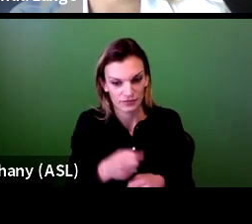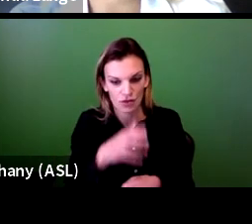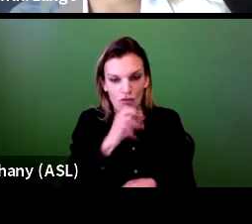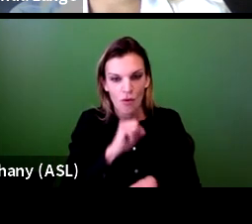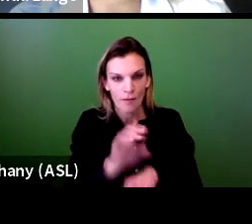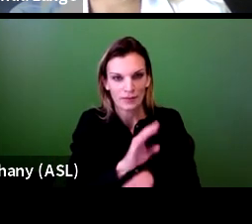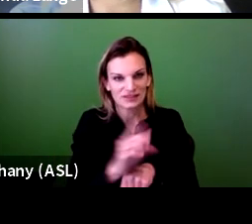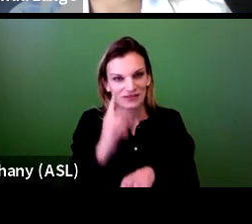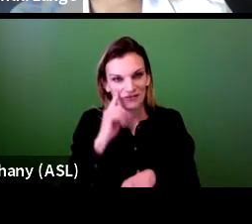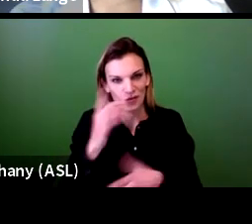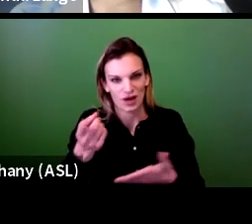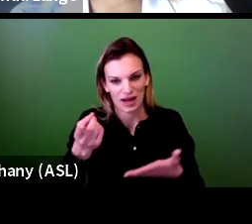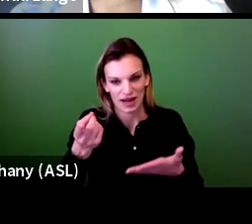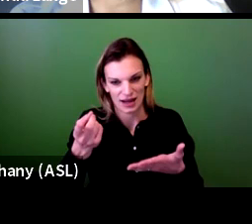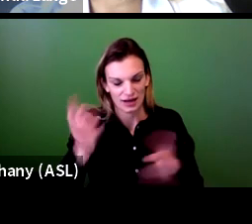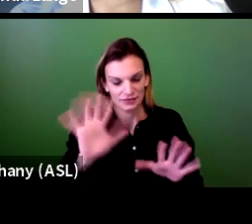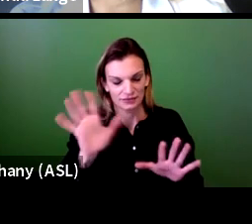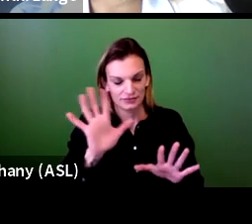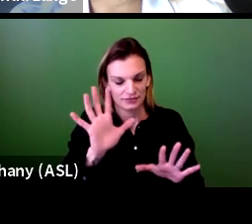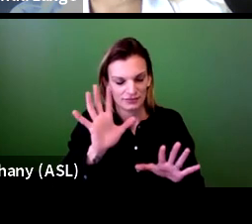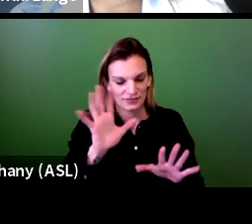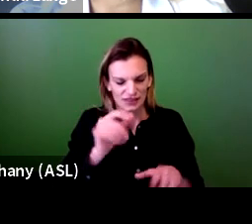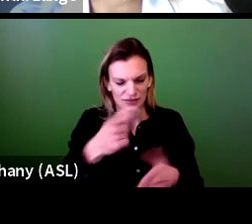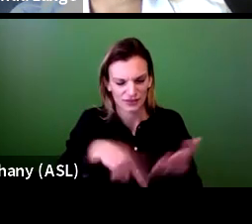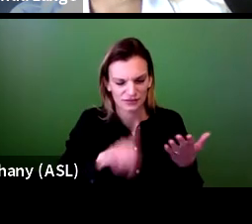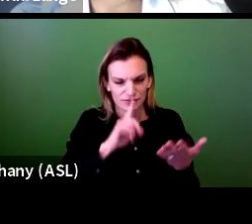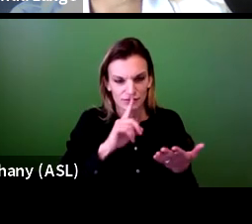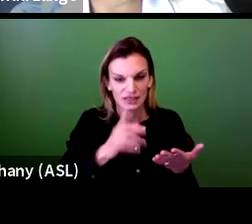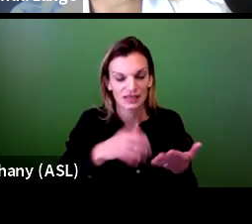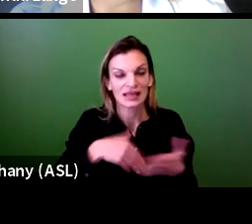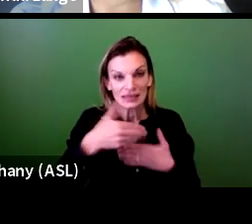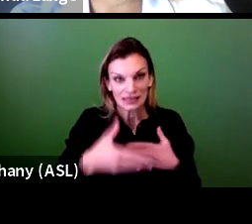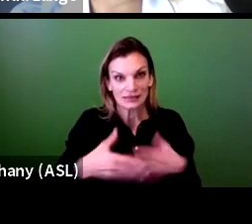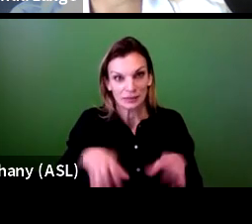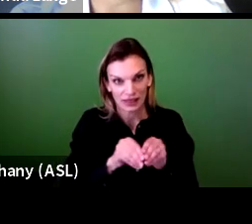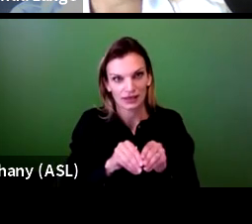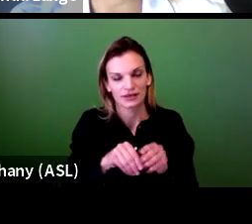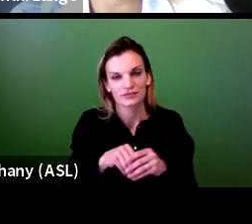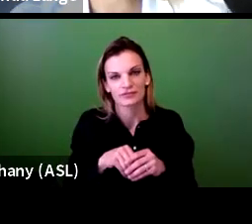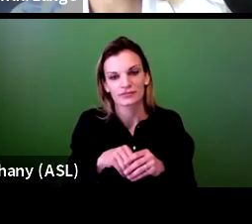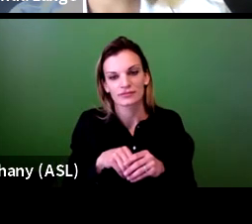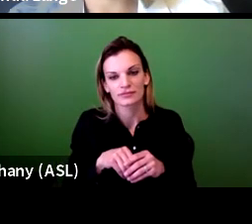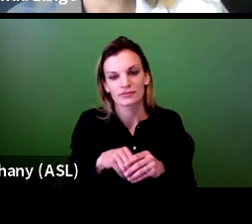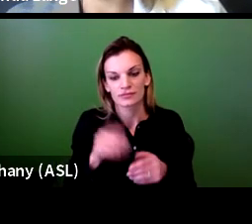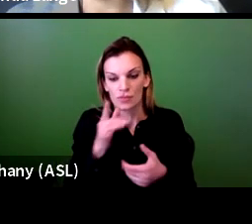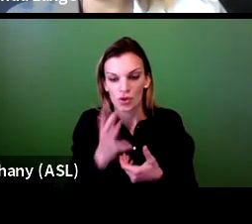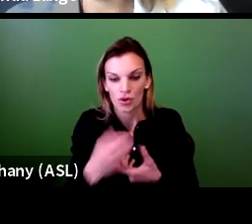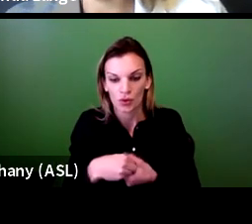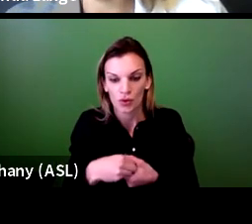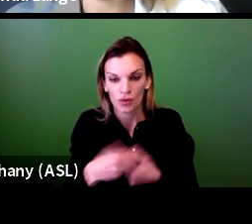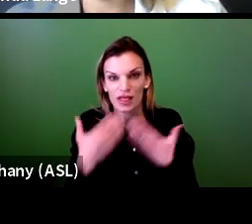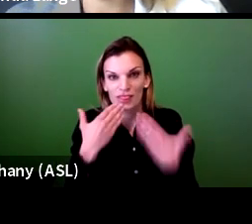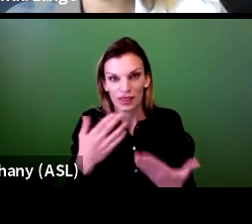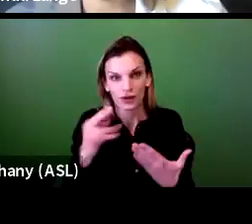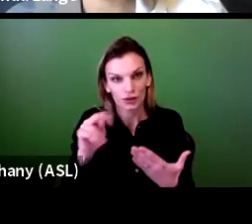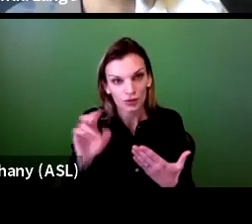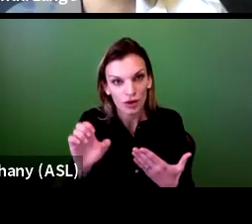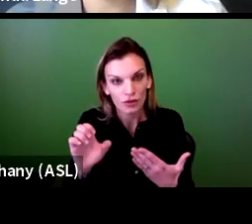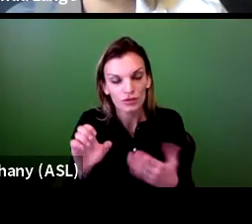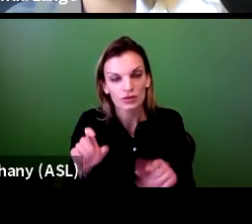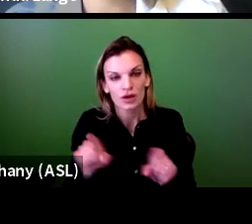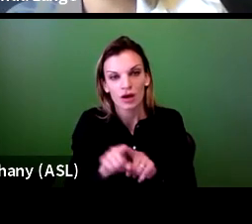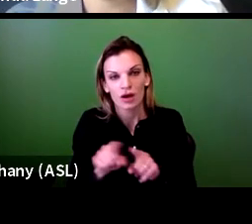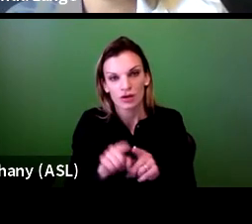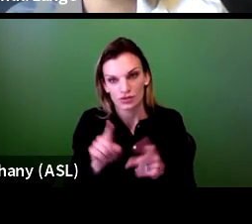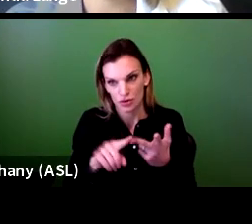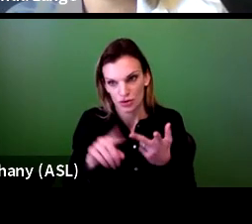next week, or sorry, not next week, next meeting will include the thank you notes and code of conduct, and